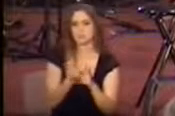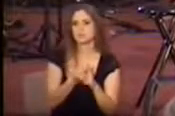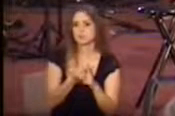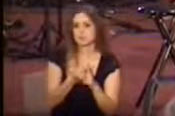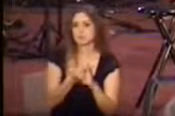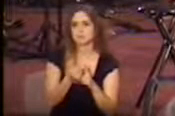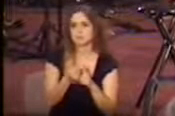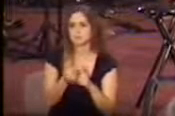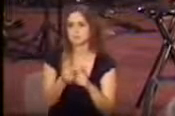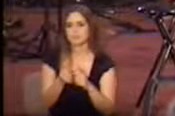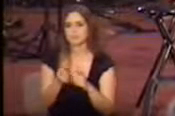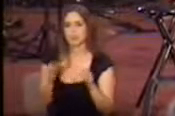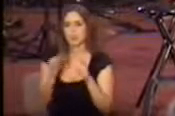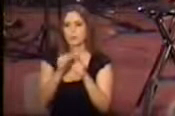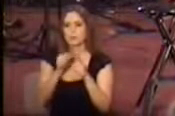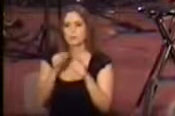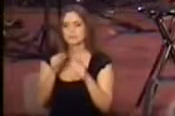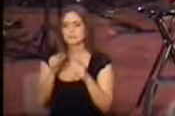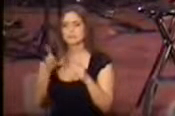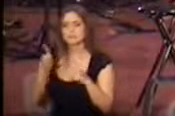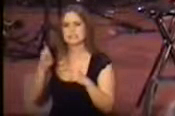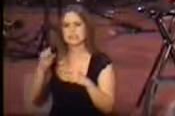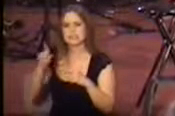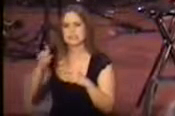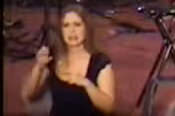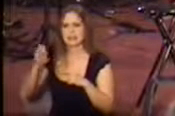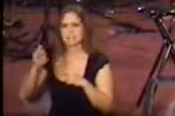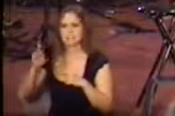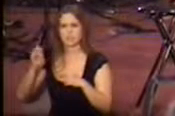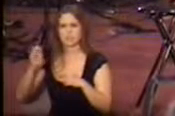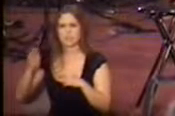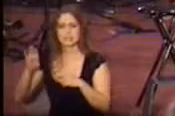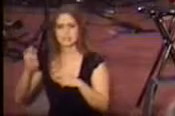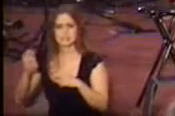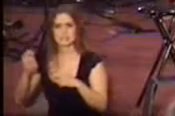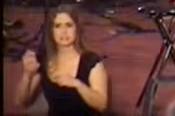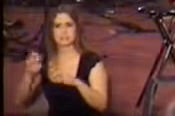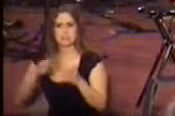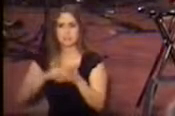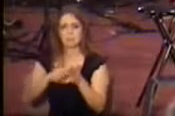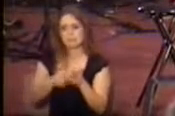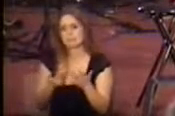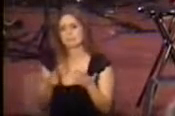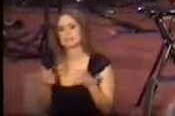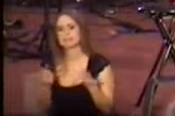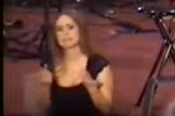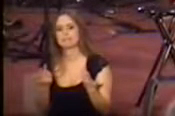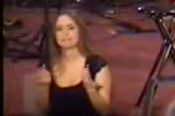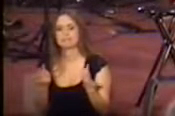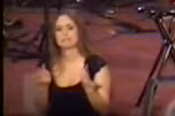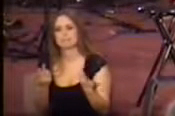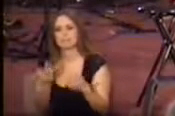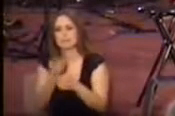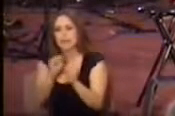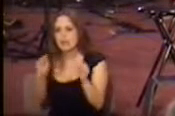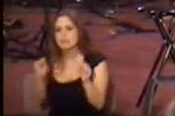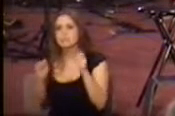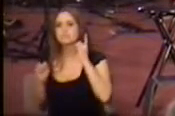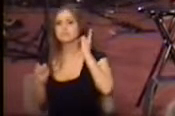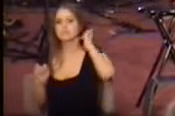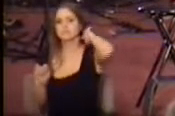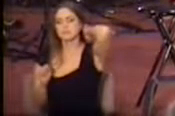salvation. He could have been saved and back out on the preaching trail and planting churches, and that would have